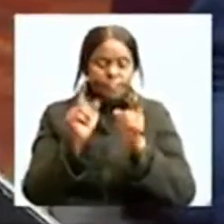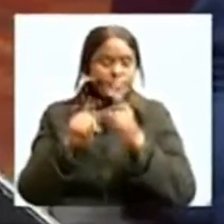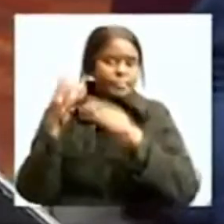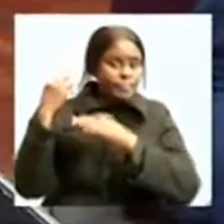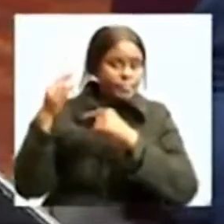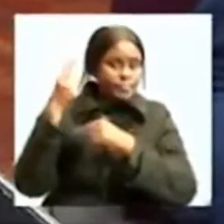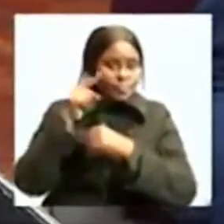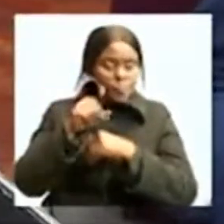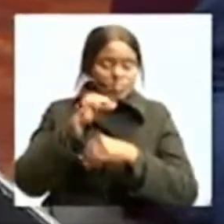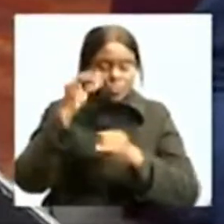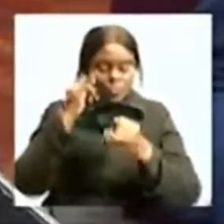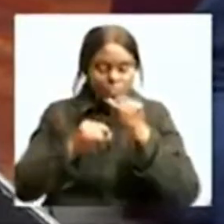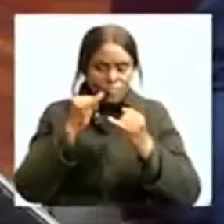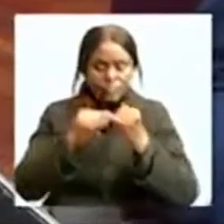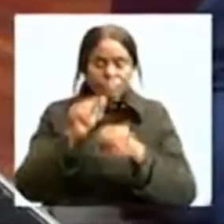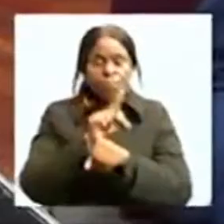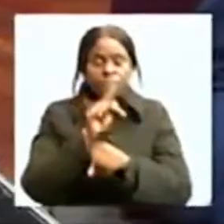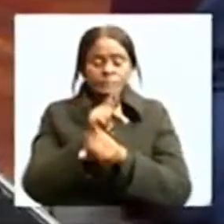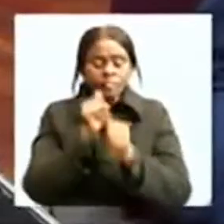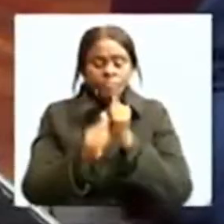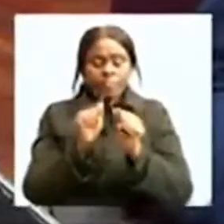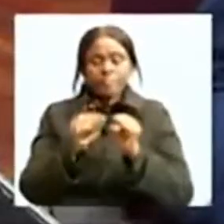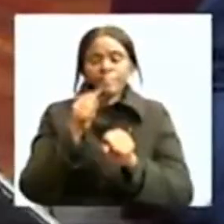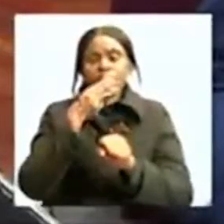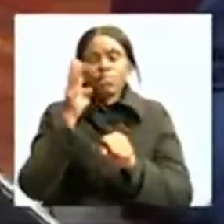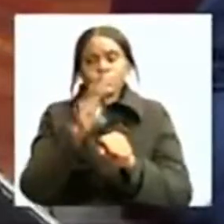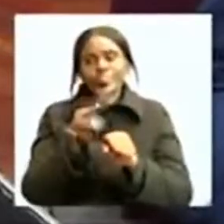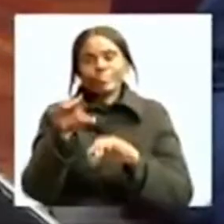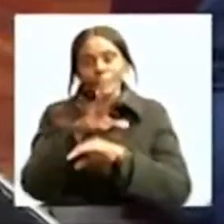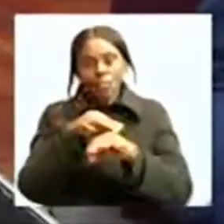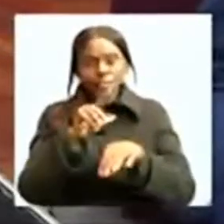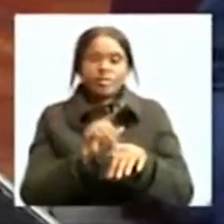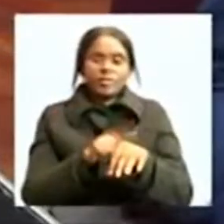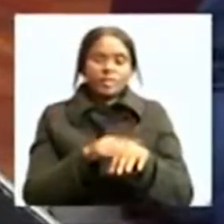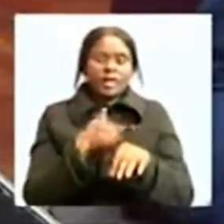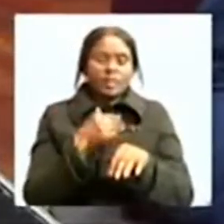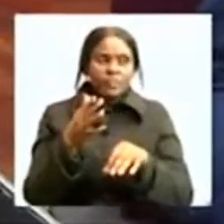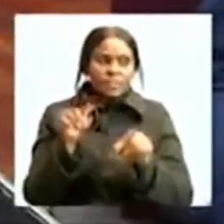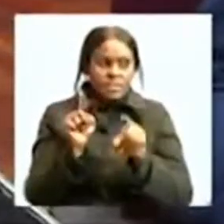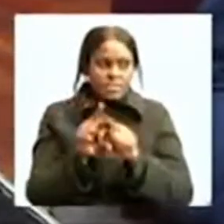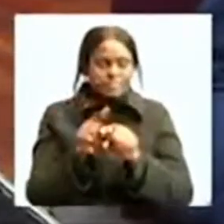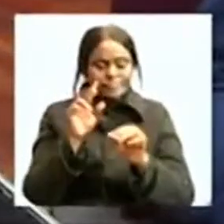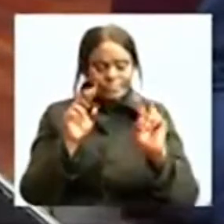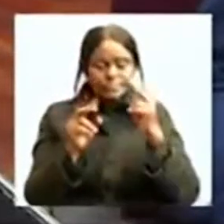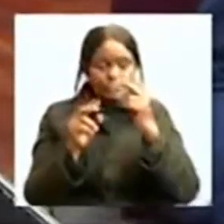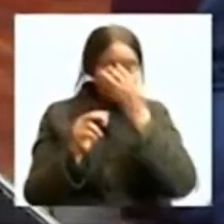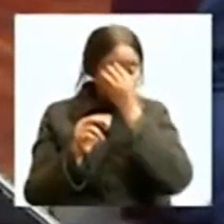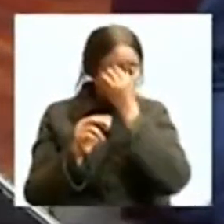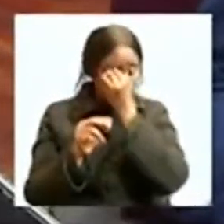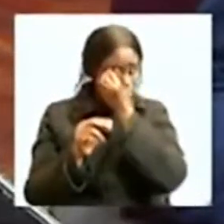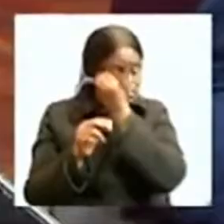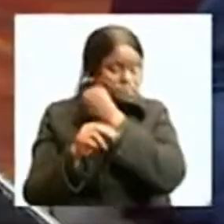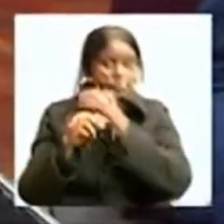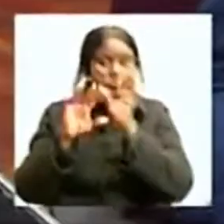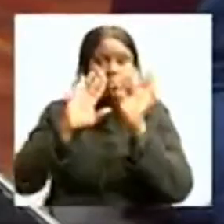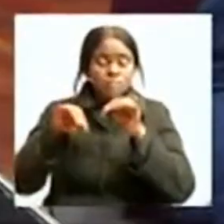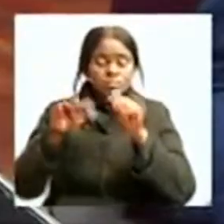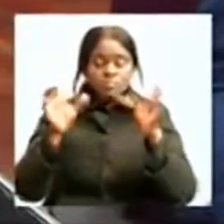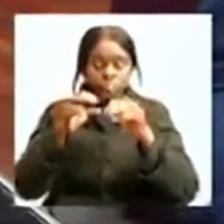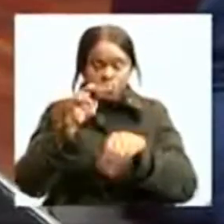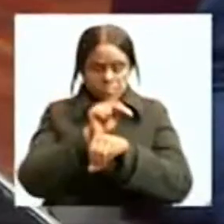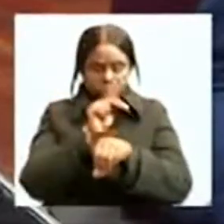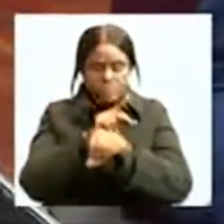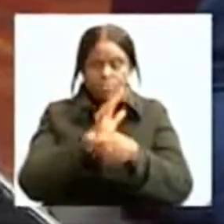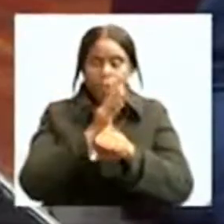of uncompleted projects which could worsen over time. Secondly, abandoned community projects